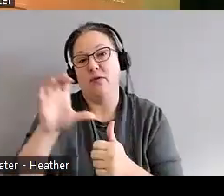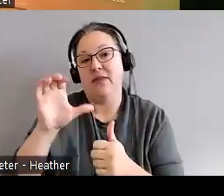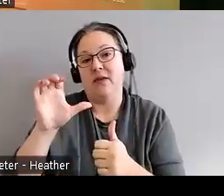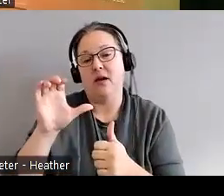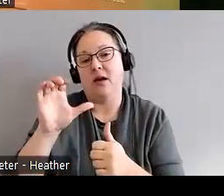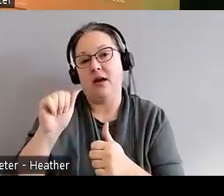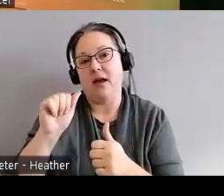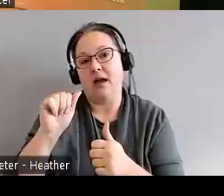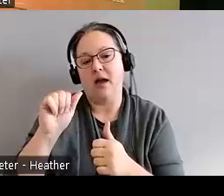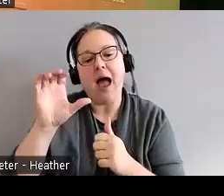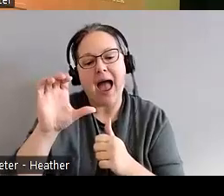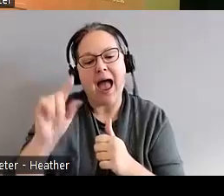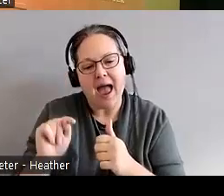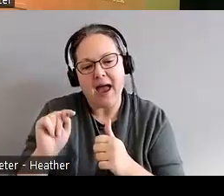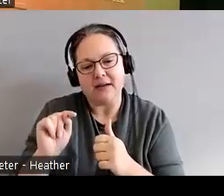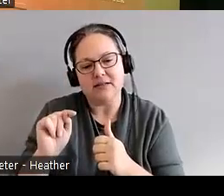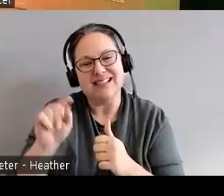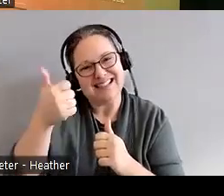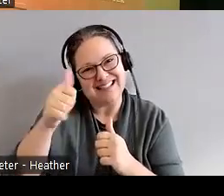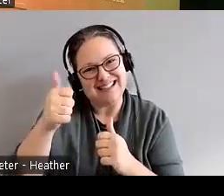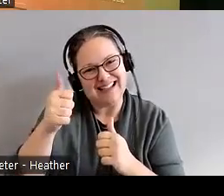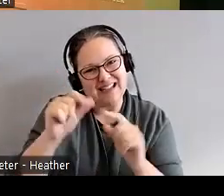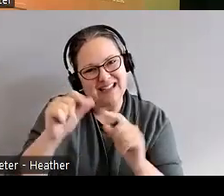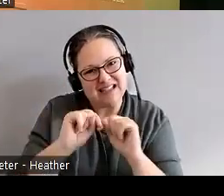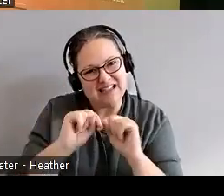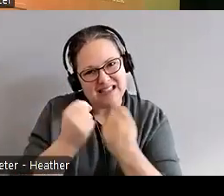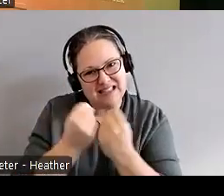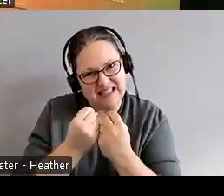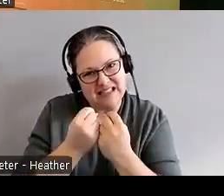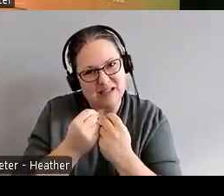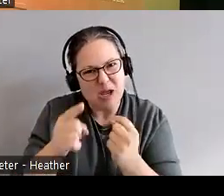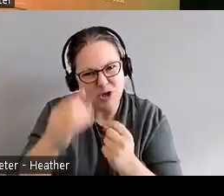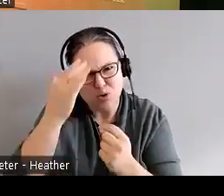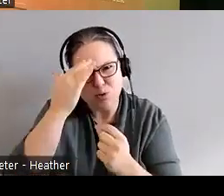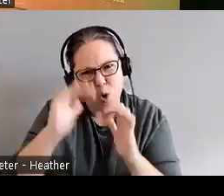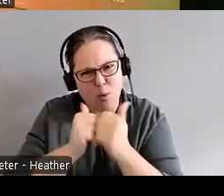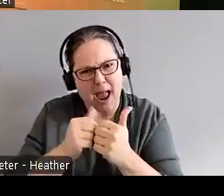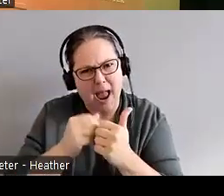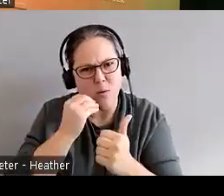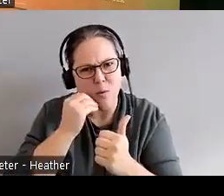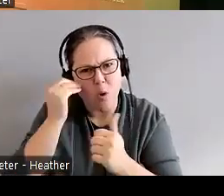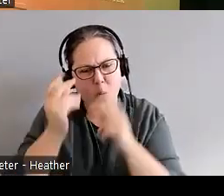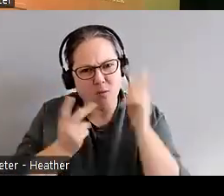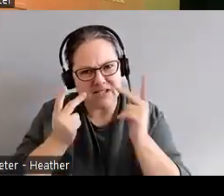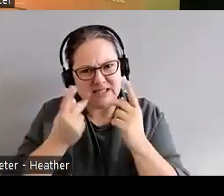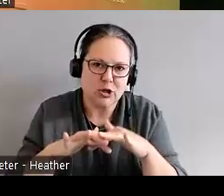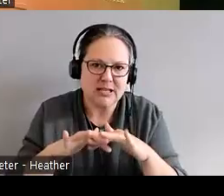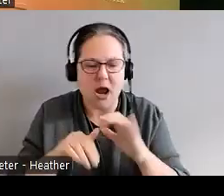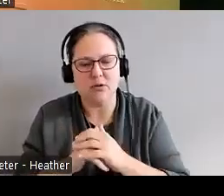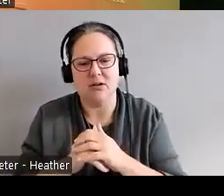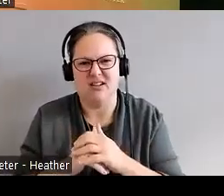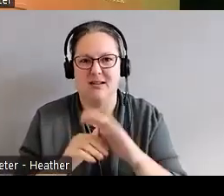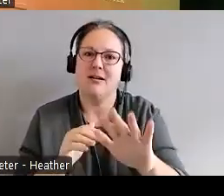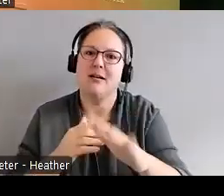ACT team, and you've seen how we do home visits. Now, think about that versus me and my